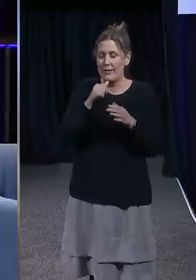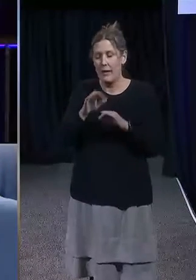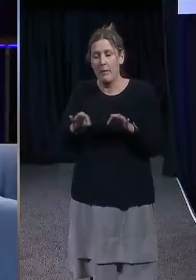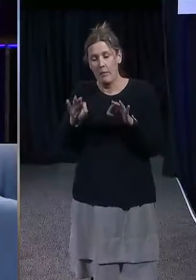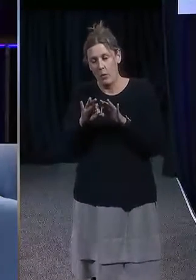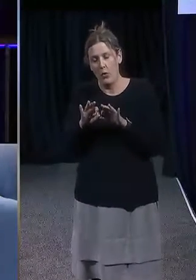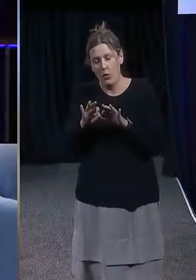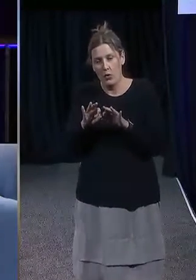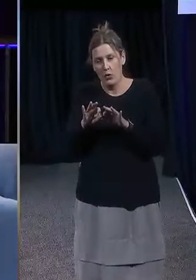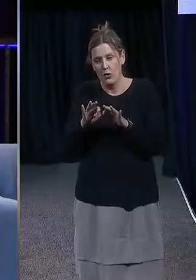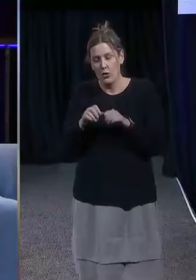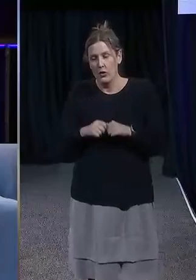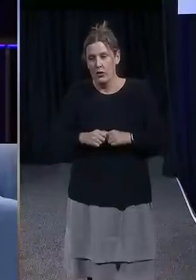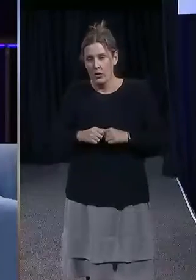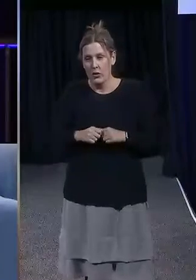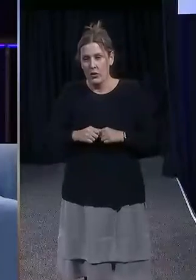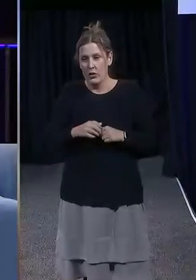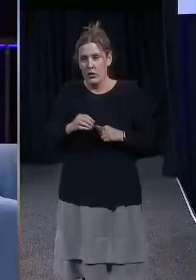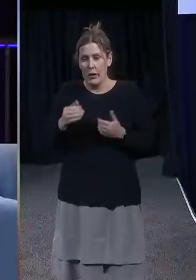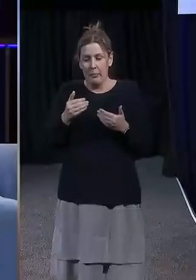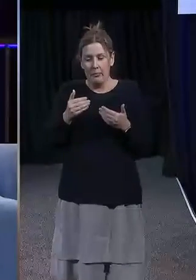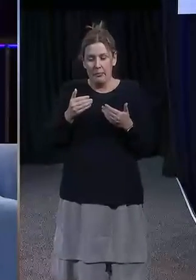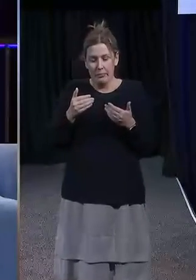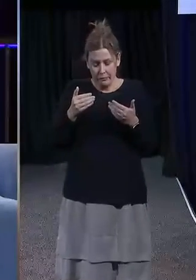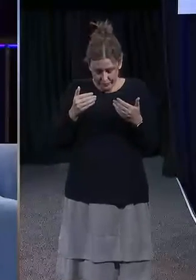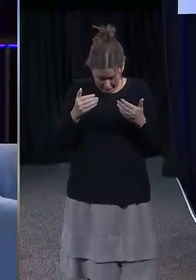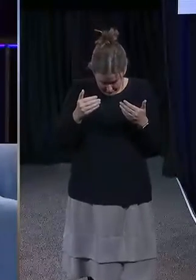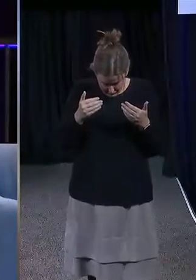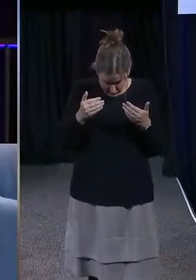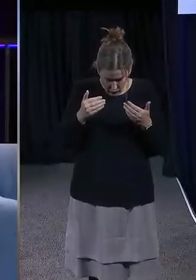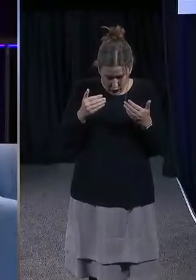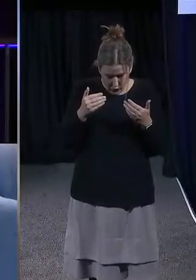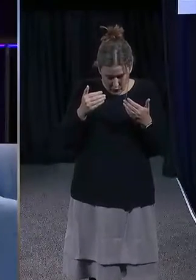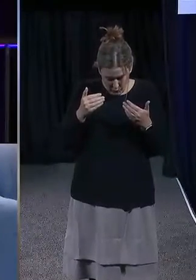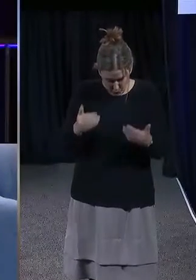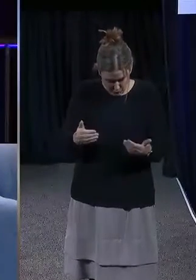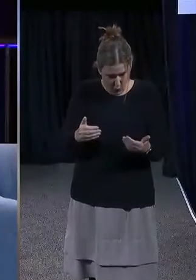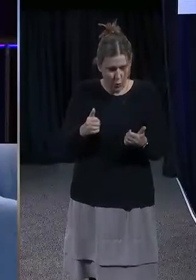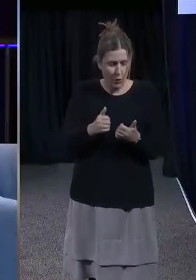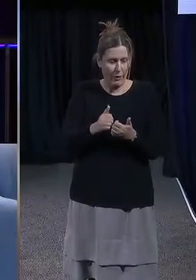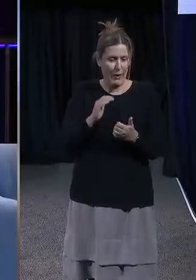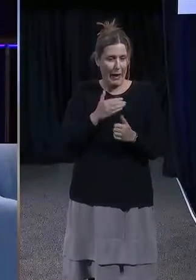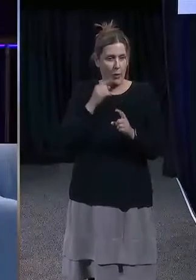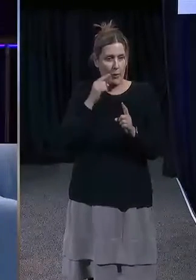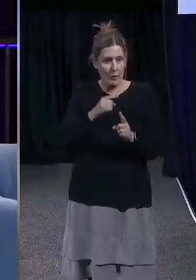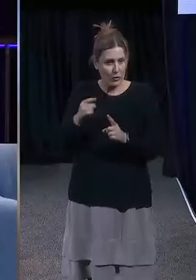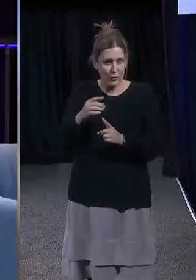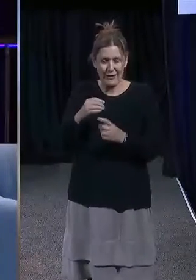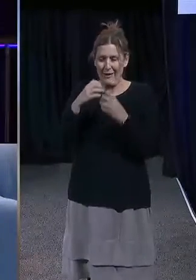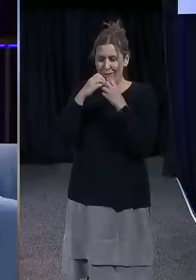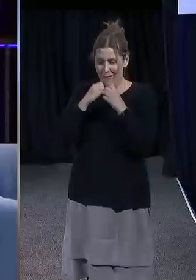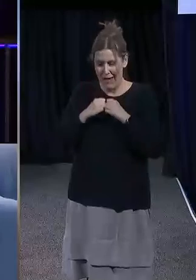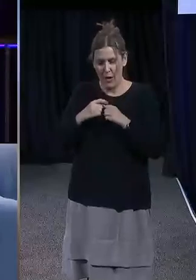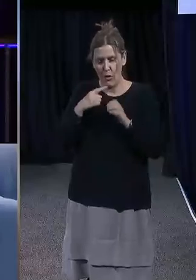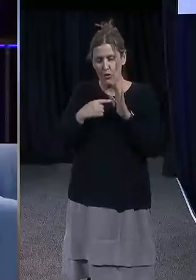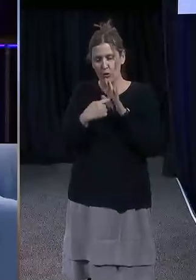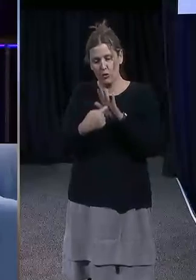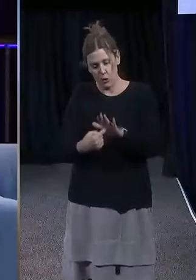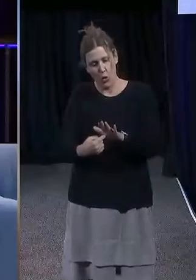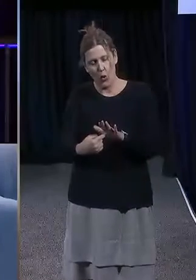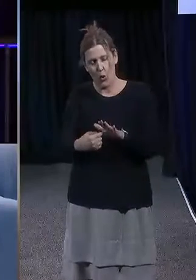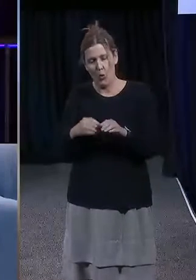actually moving to a place where the missions and the values we put forward are reflected in the kind